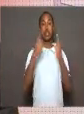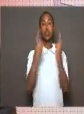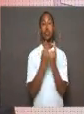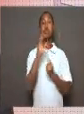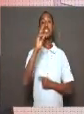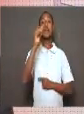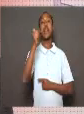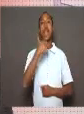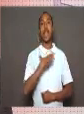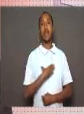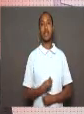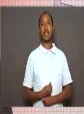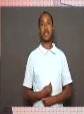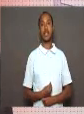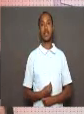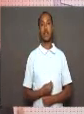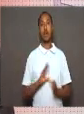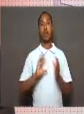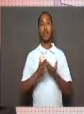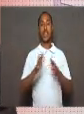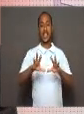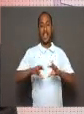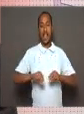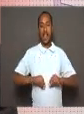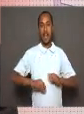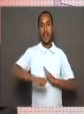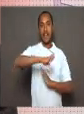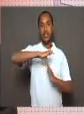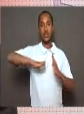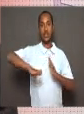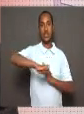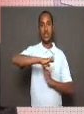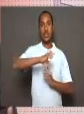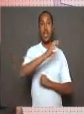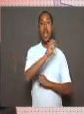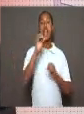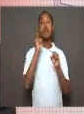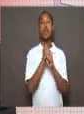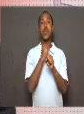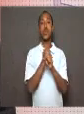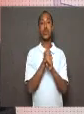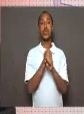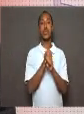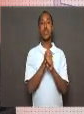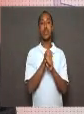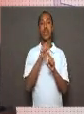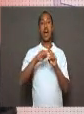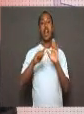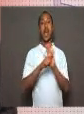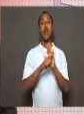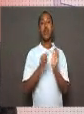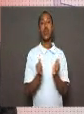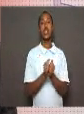Group 7A elements often gain an electron and produce an ion with